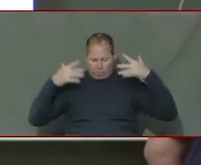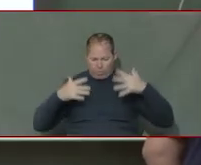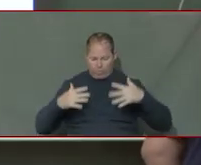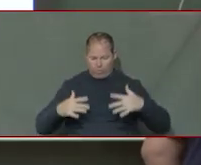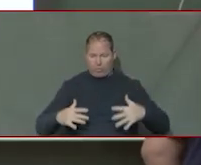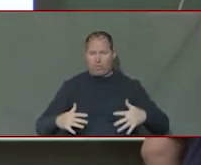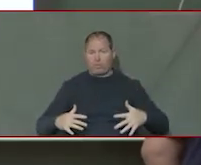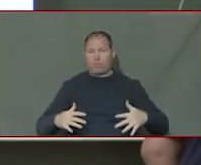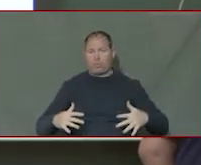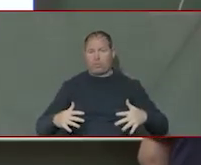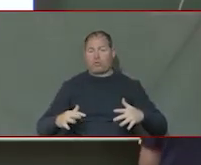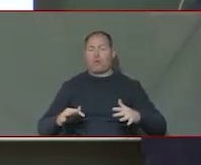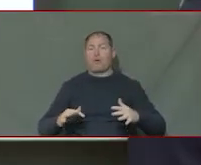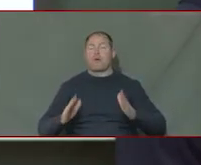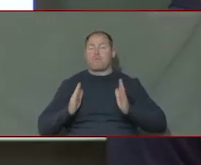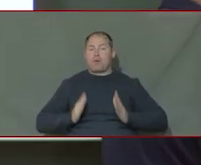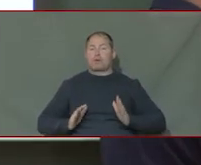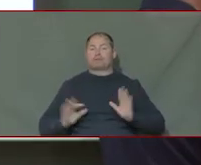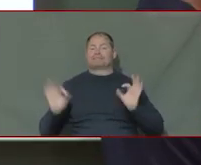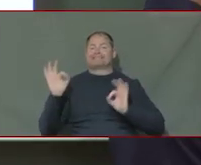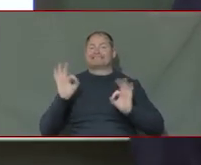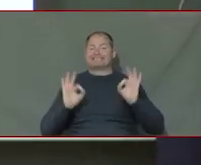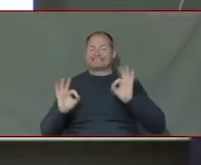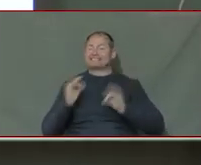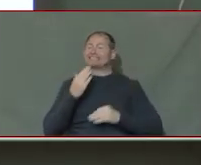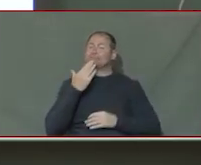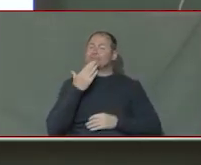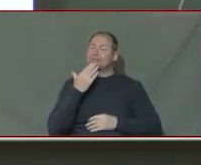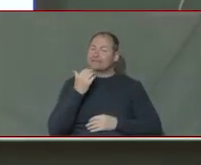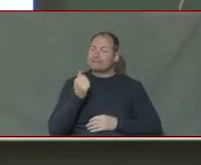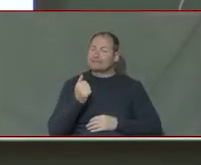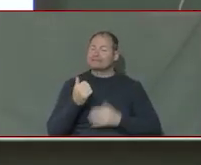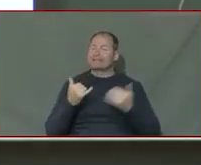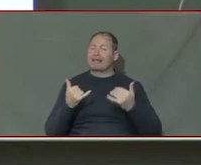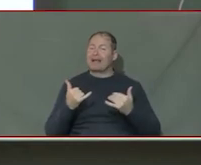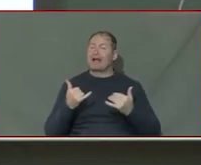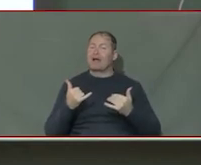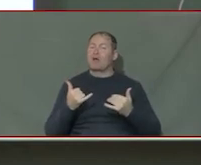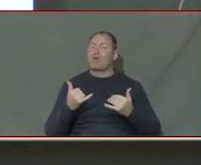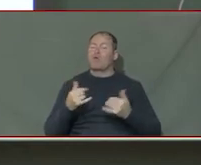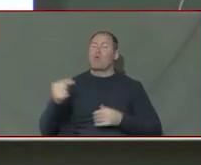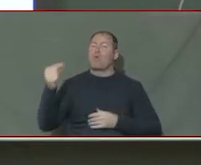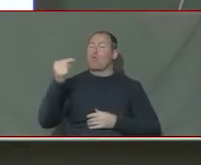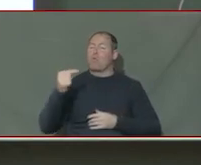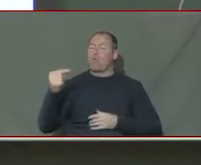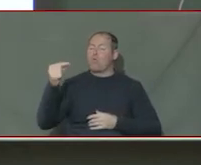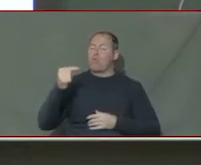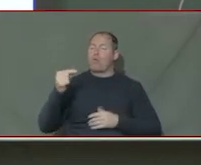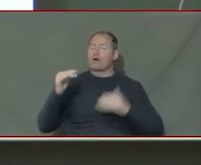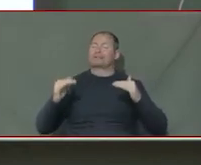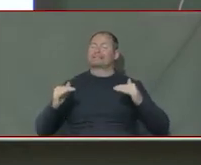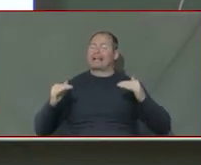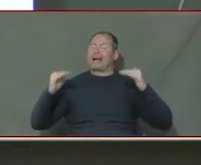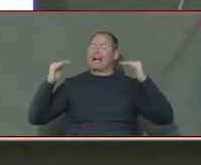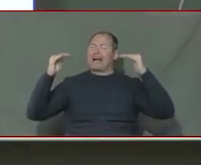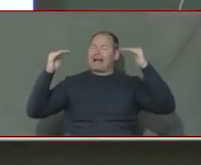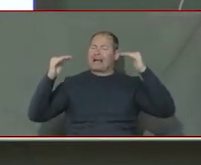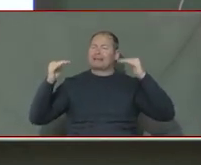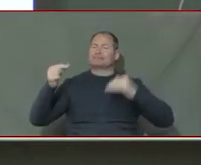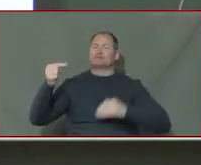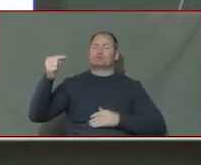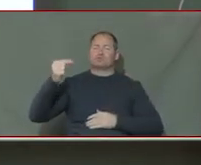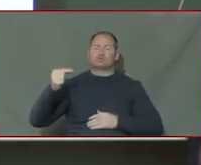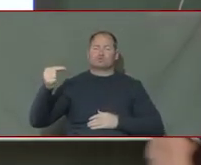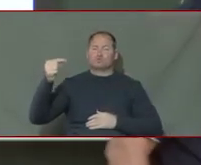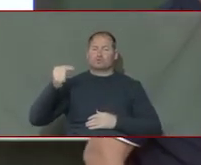here to these body cells to say, please, there is too much. The glucose in here, the glucose concentration,